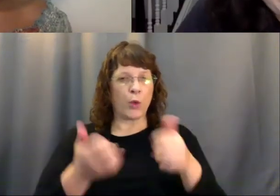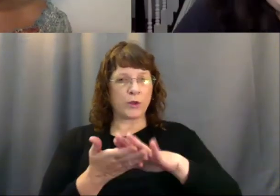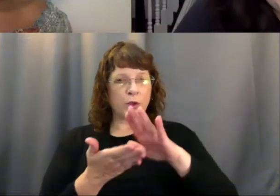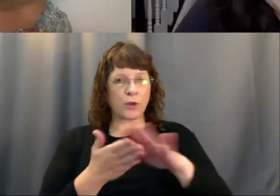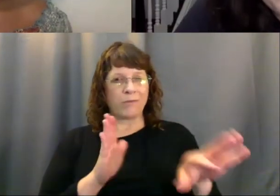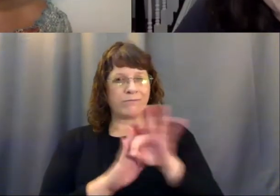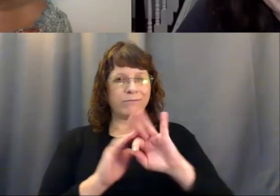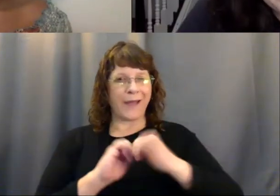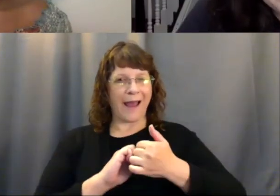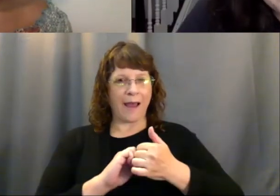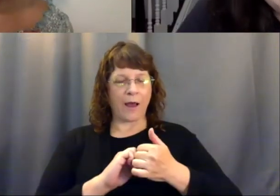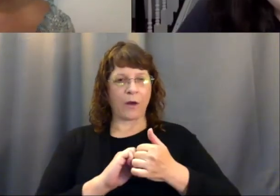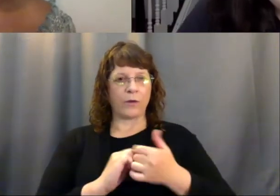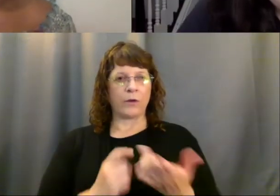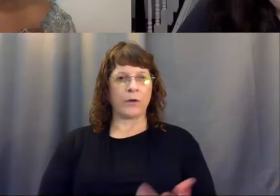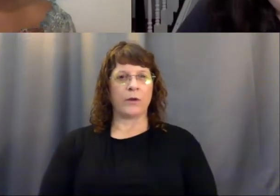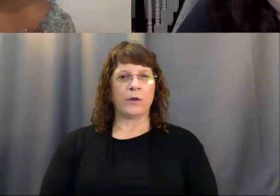were deciding to be a neuroscientist?